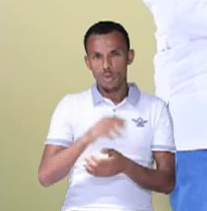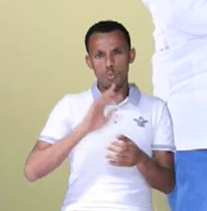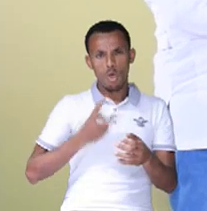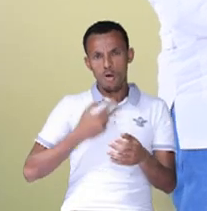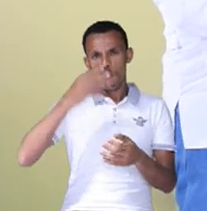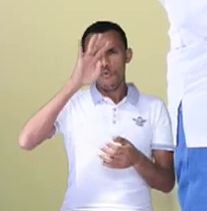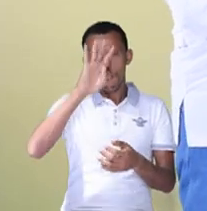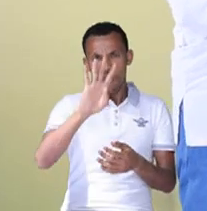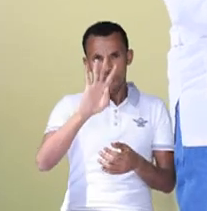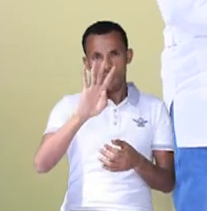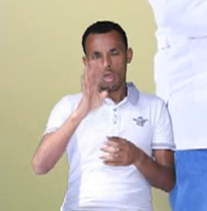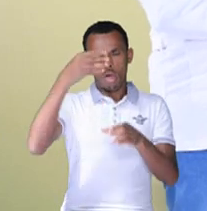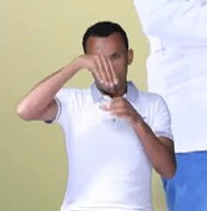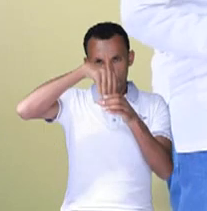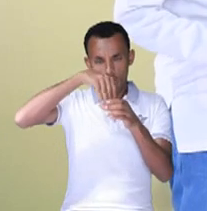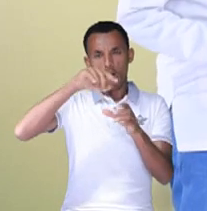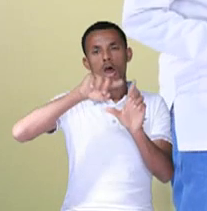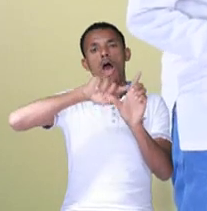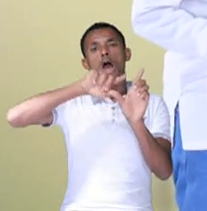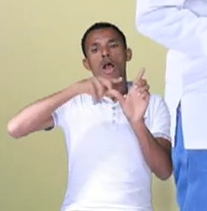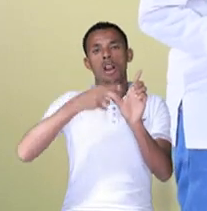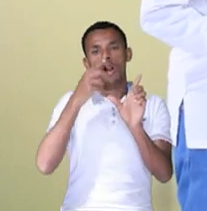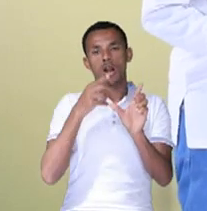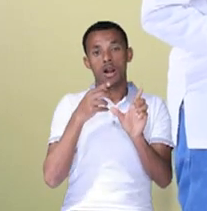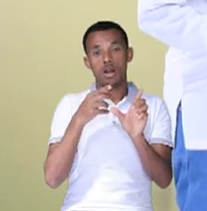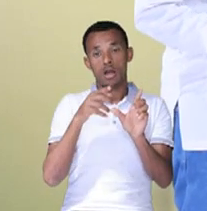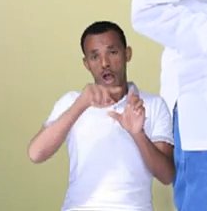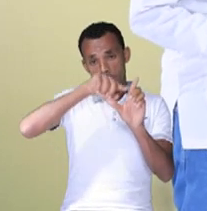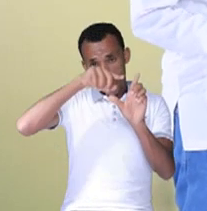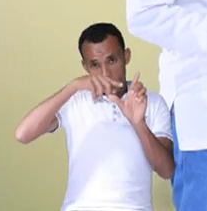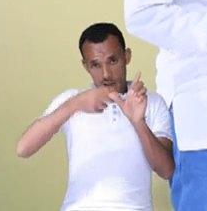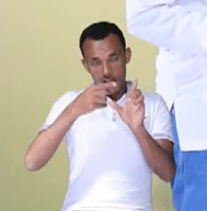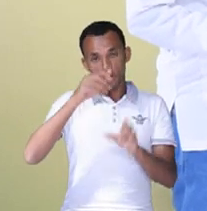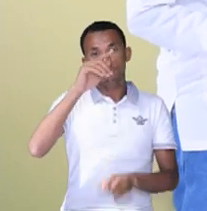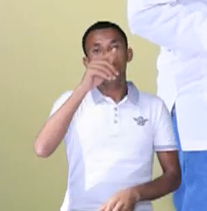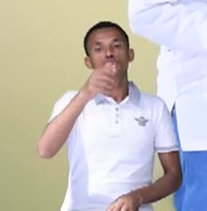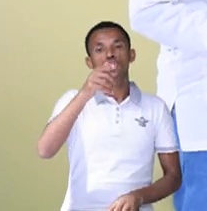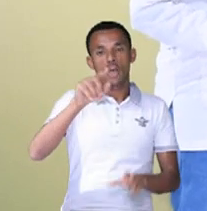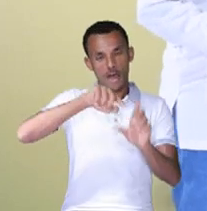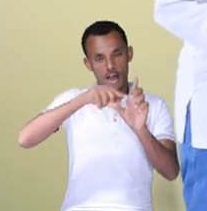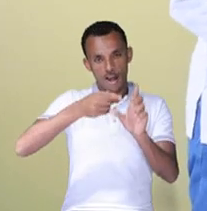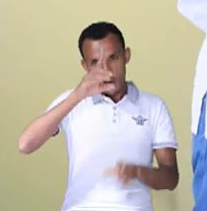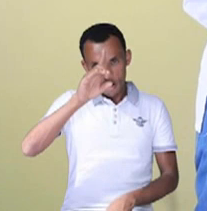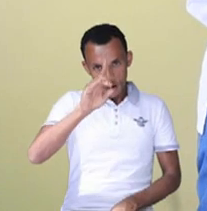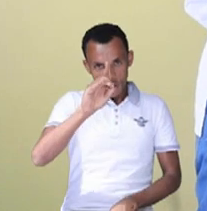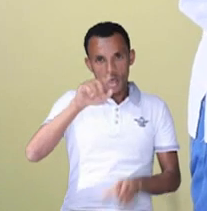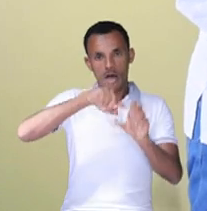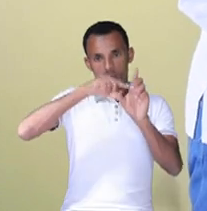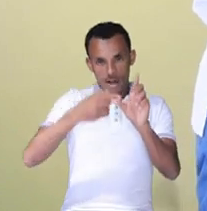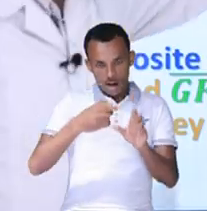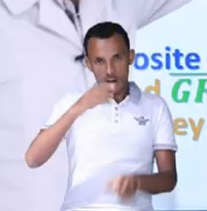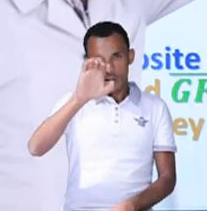for the interior angle, so angle G, angle D,